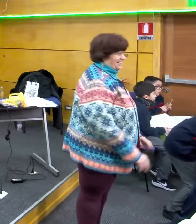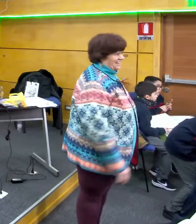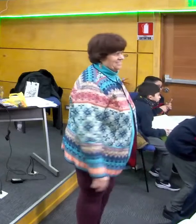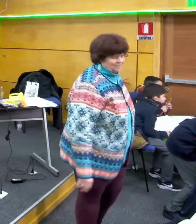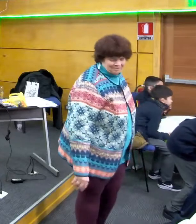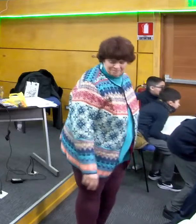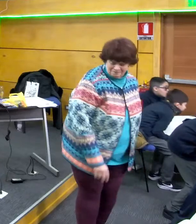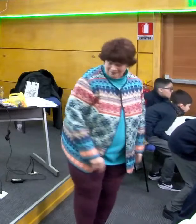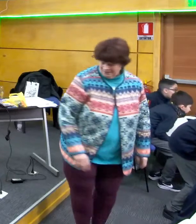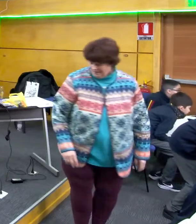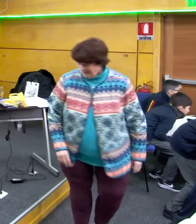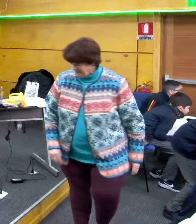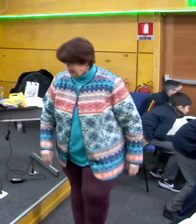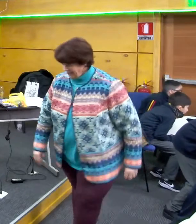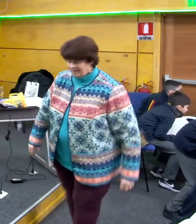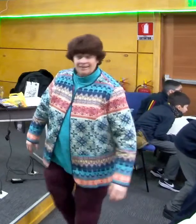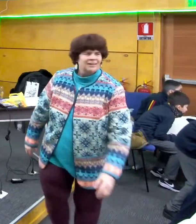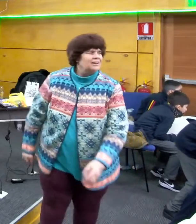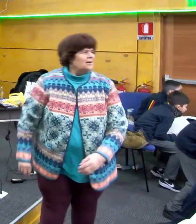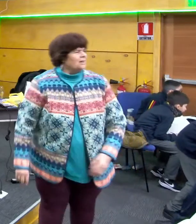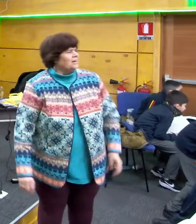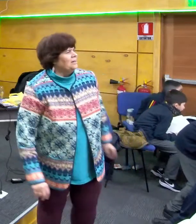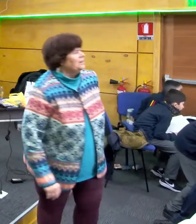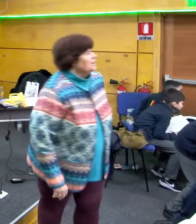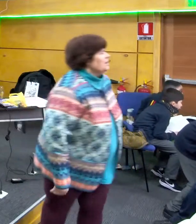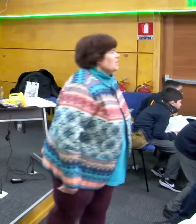That's okay. That's